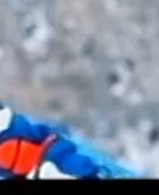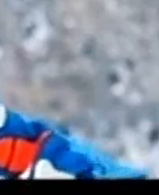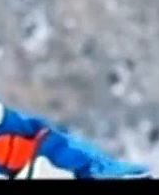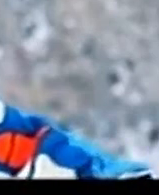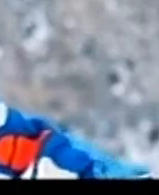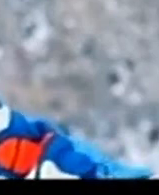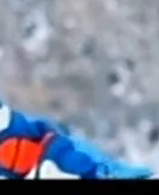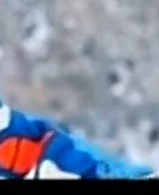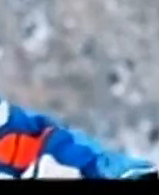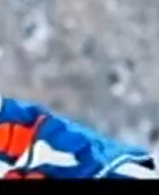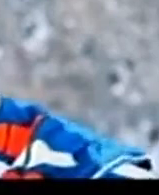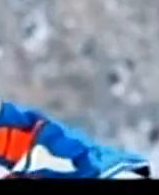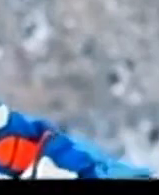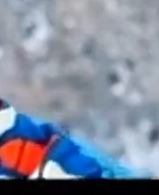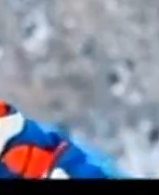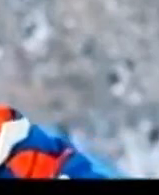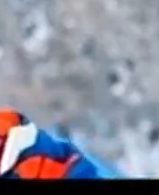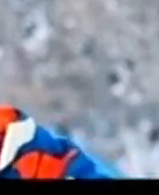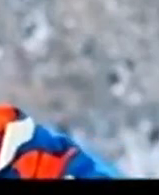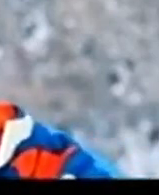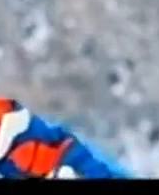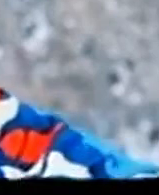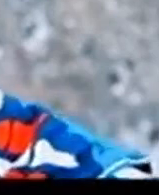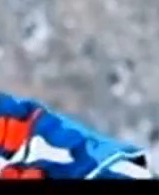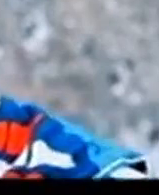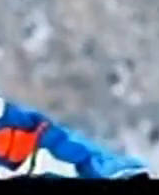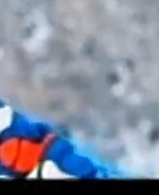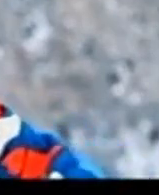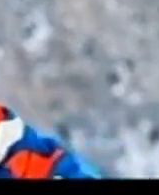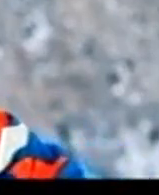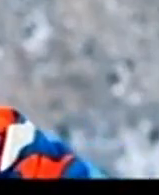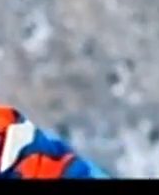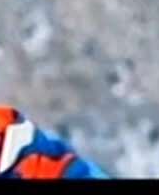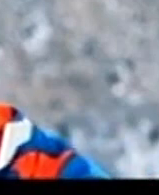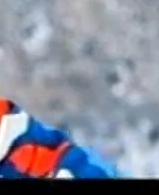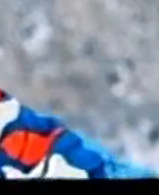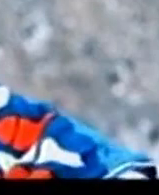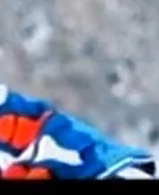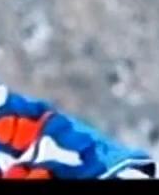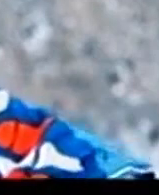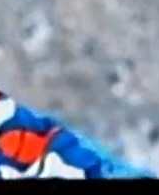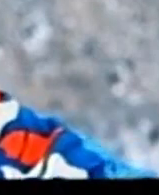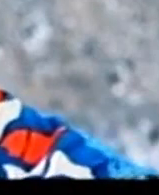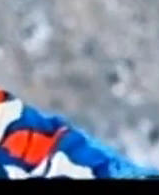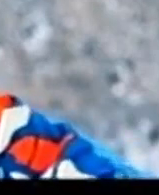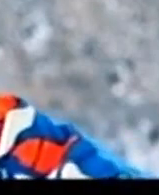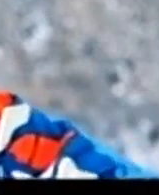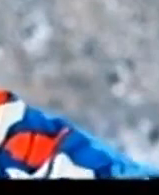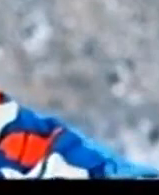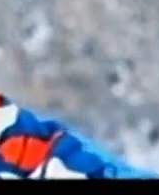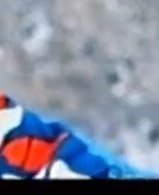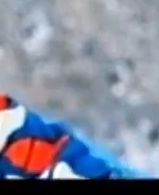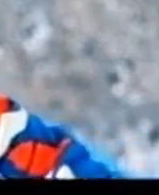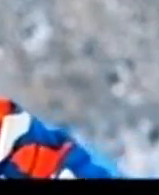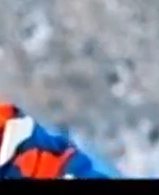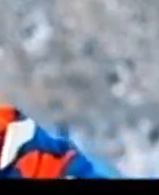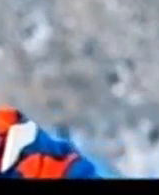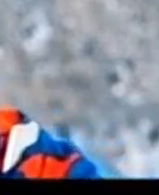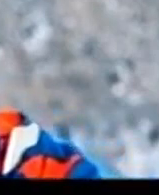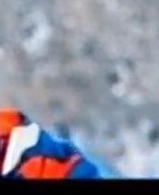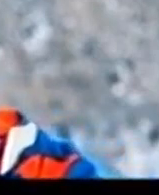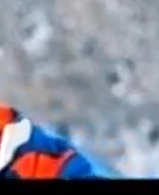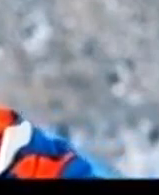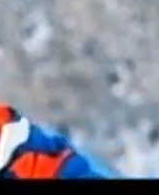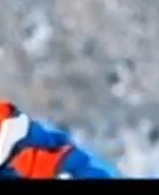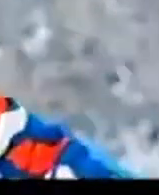my sister, I showed her, we rushed to the clinic. When we rushed to the clinic, the nurse requested for the piece of the finger